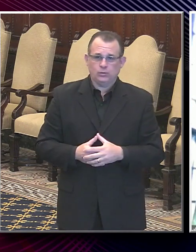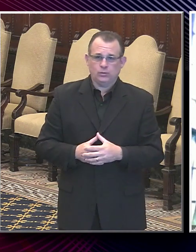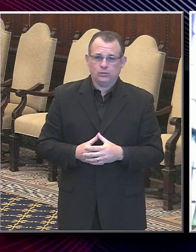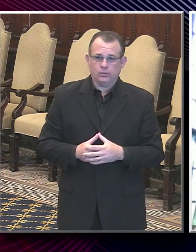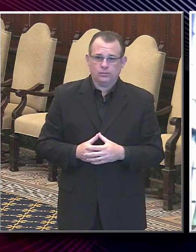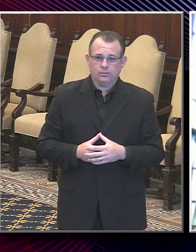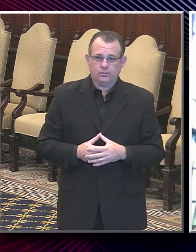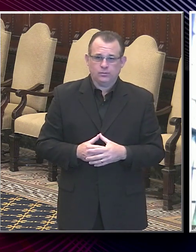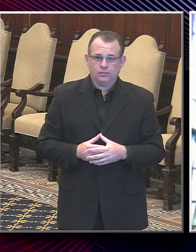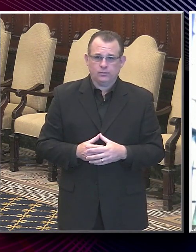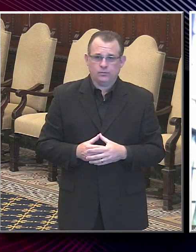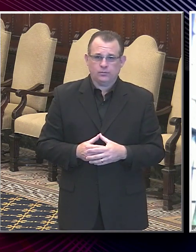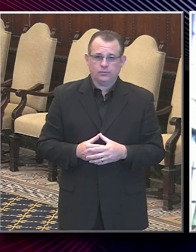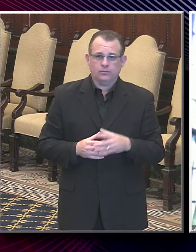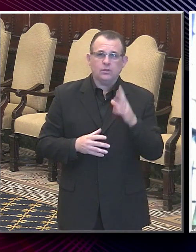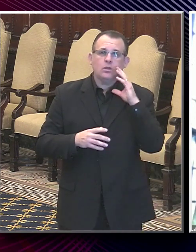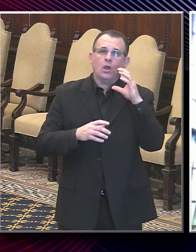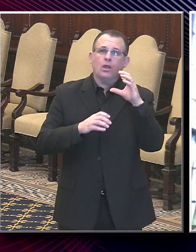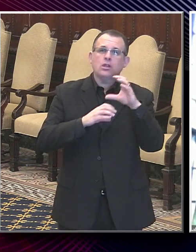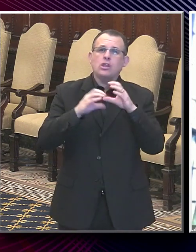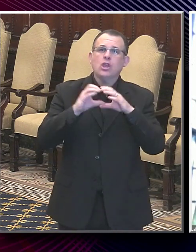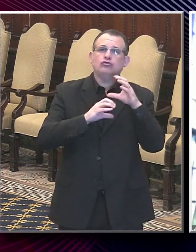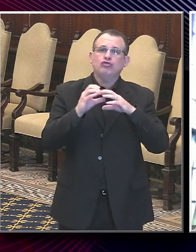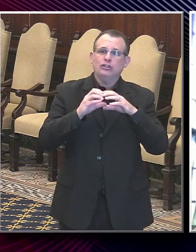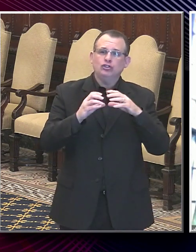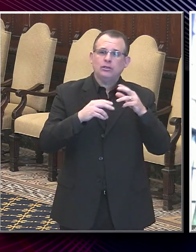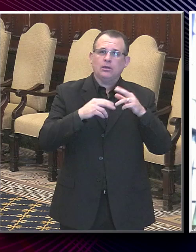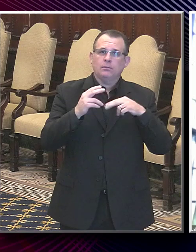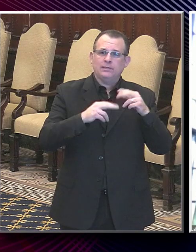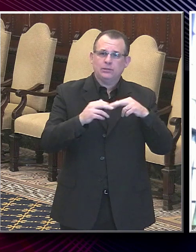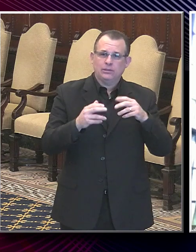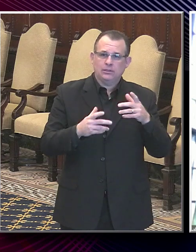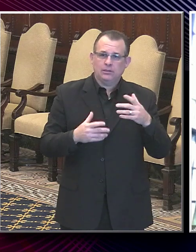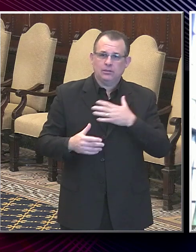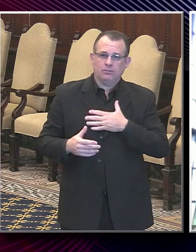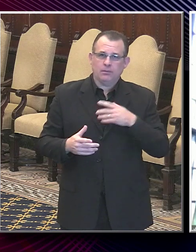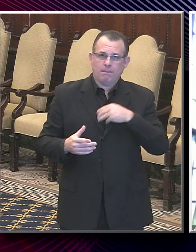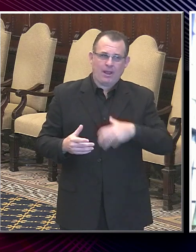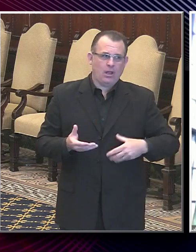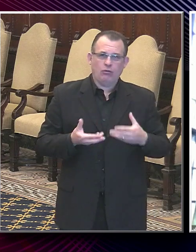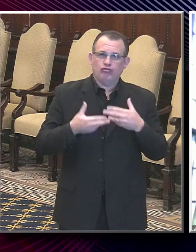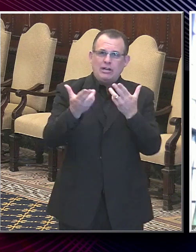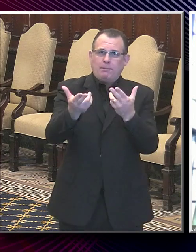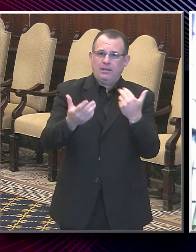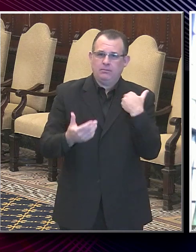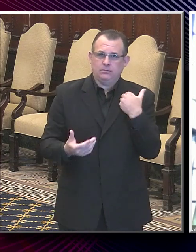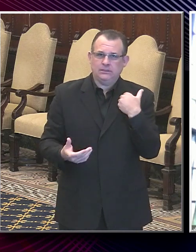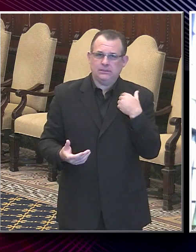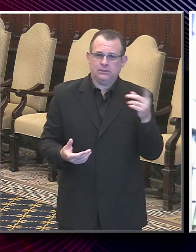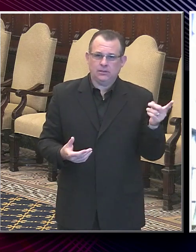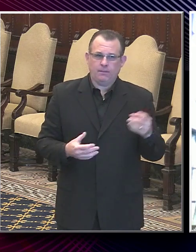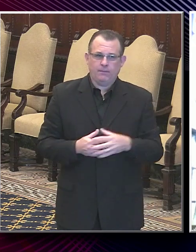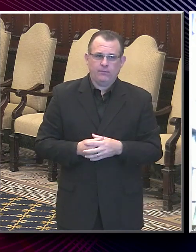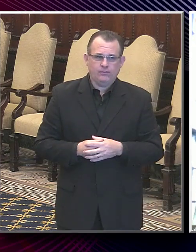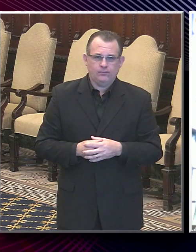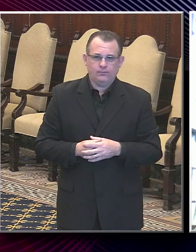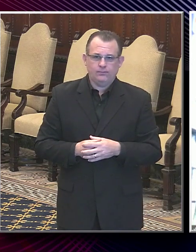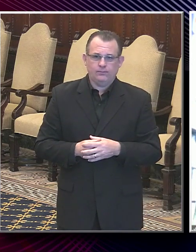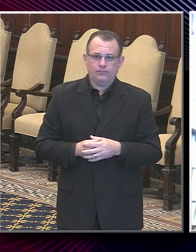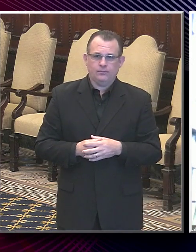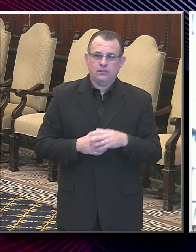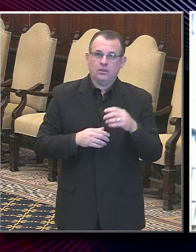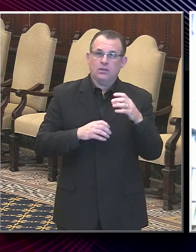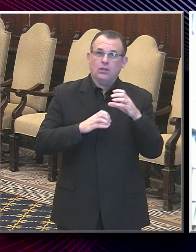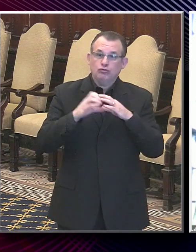the construction topic that was brought up earlier, just a little, it seemed like, so construction